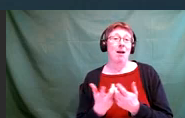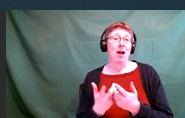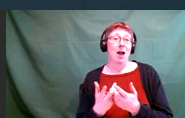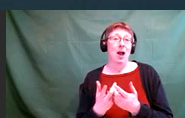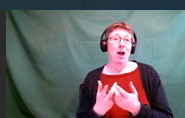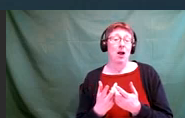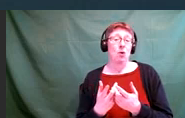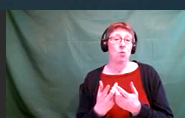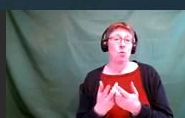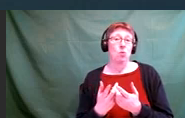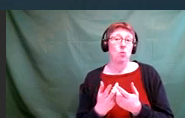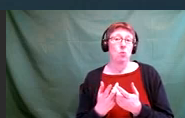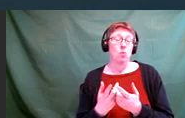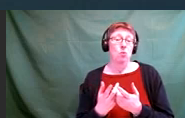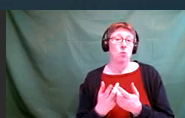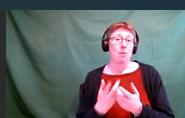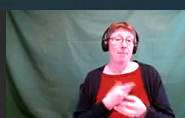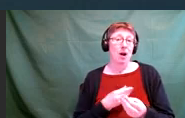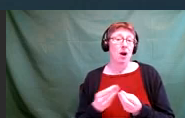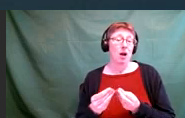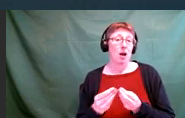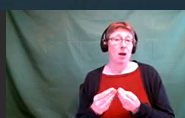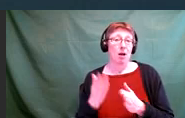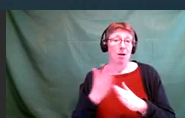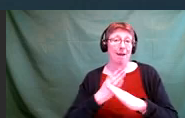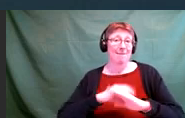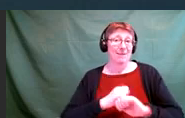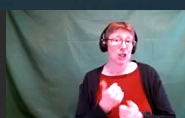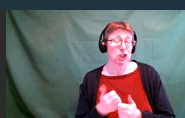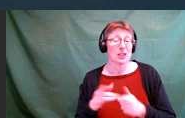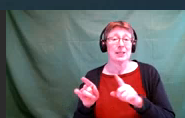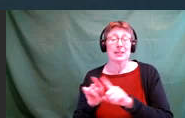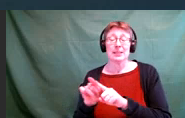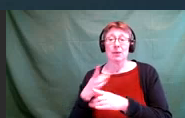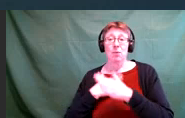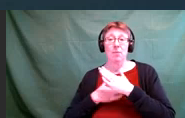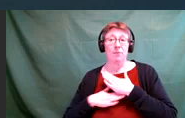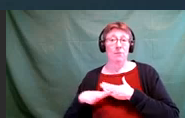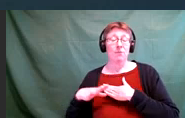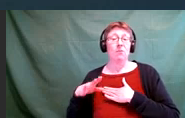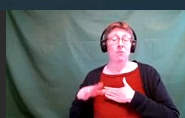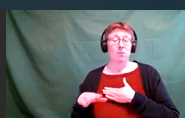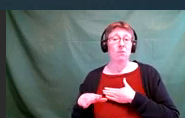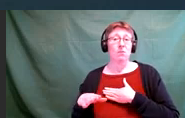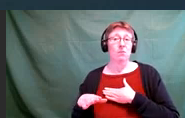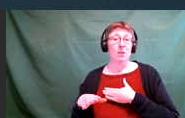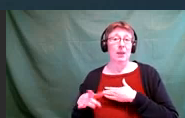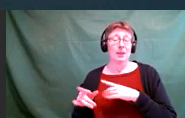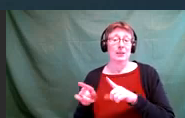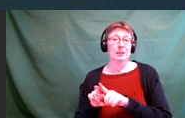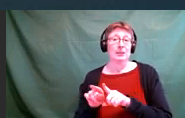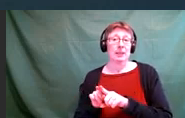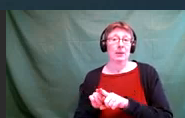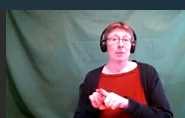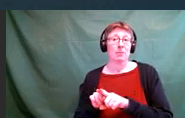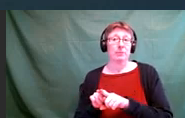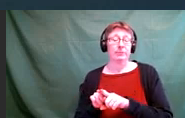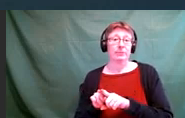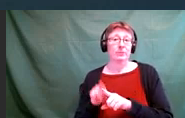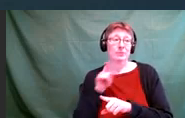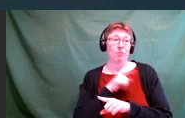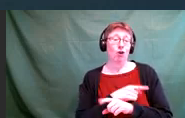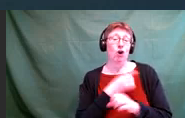market is, in the same way that behavioral bias has an impact on how efficient the